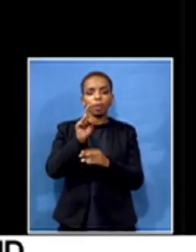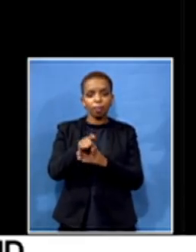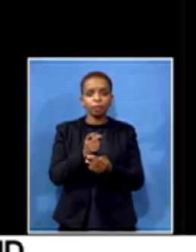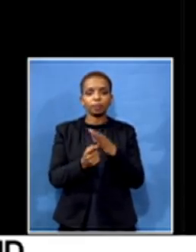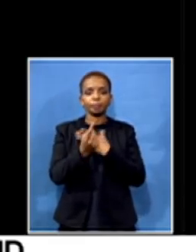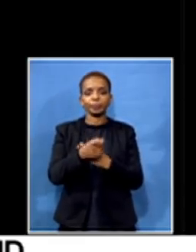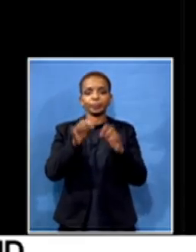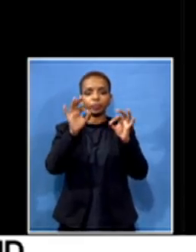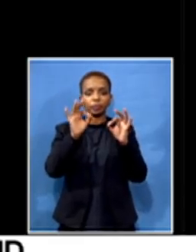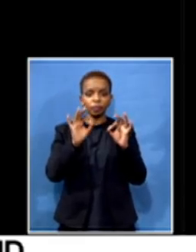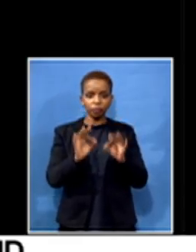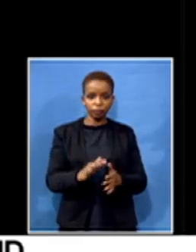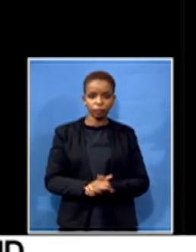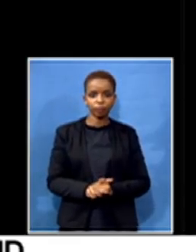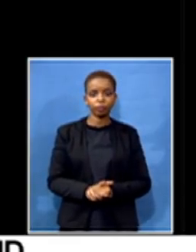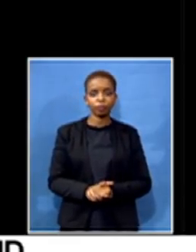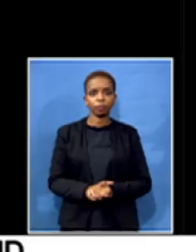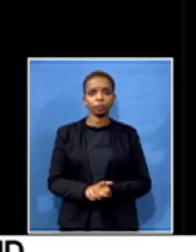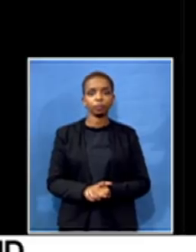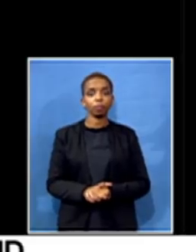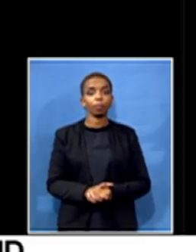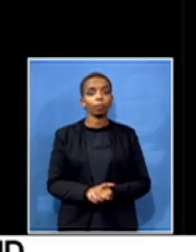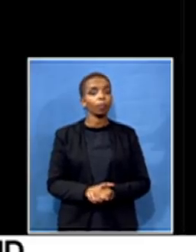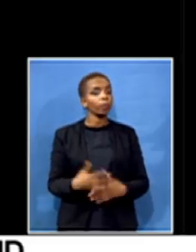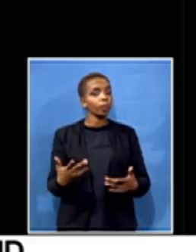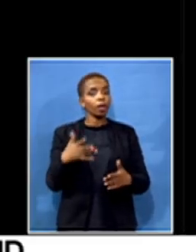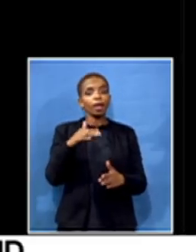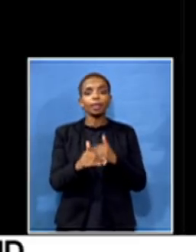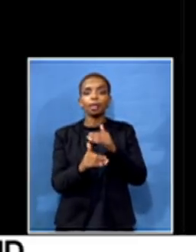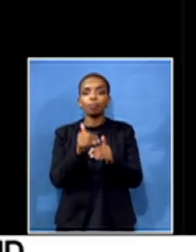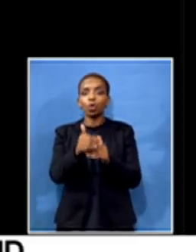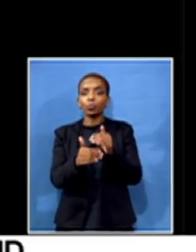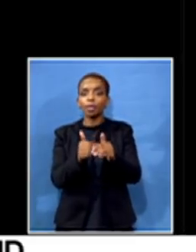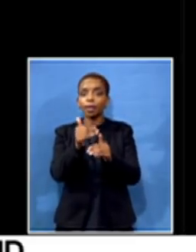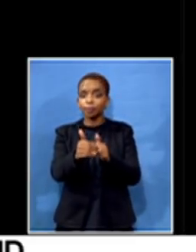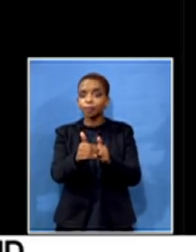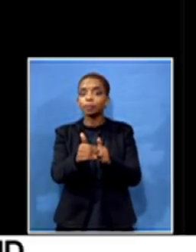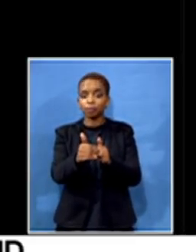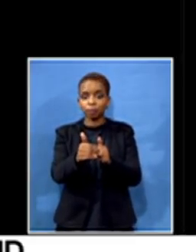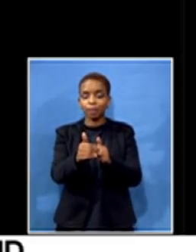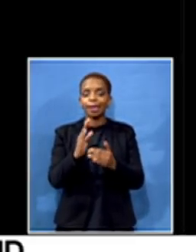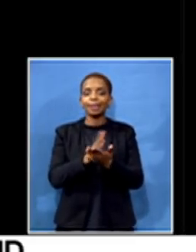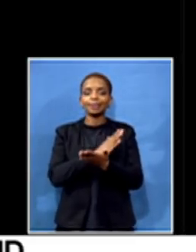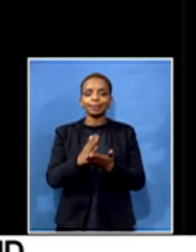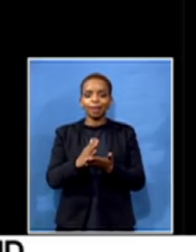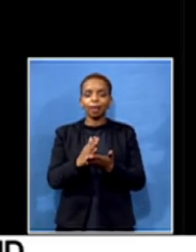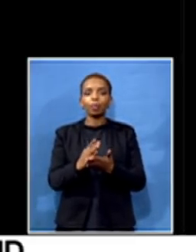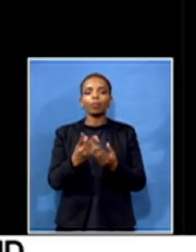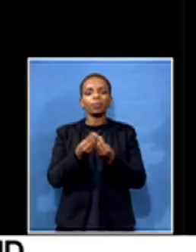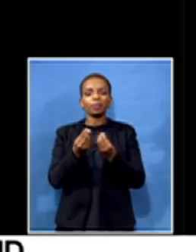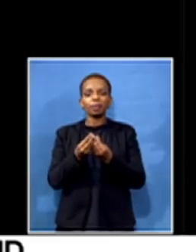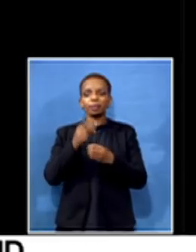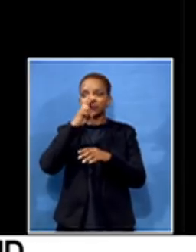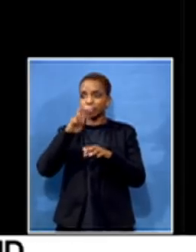place. And in the process, address some of the glaring needs